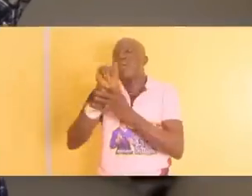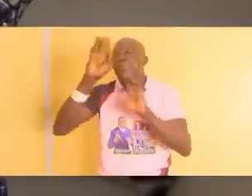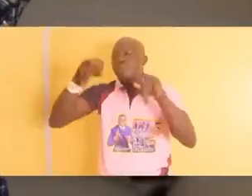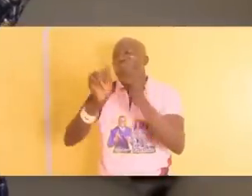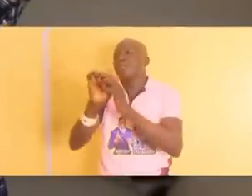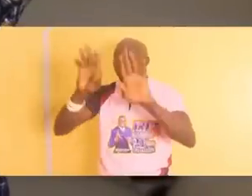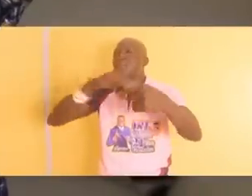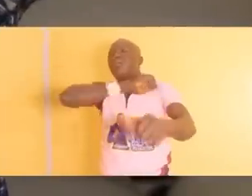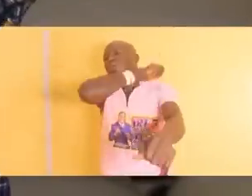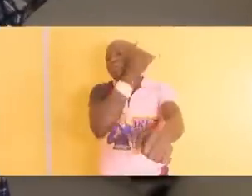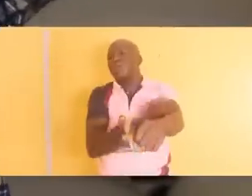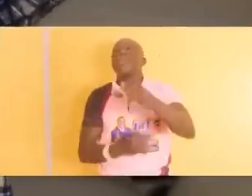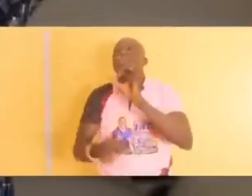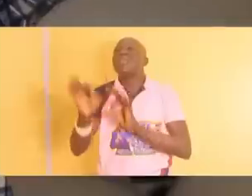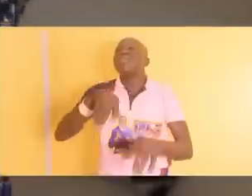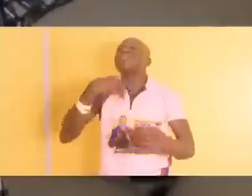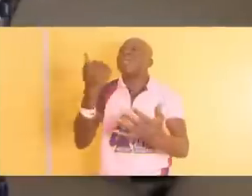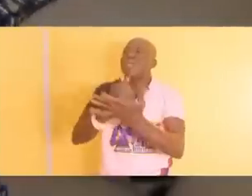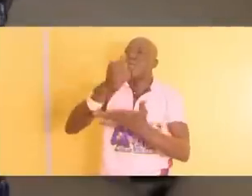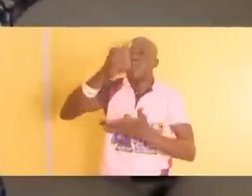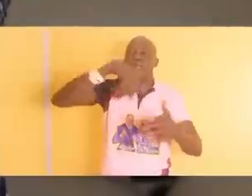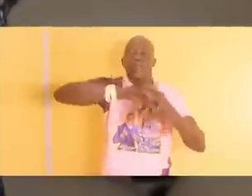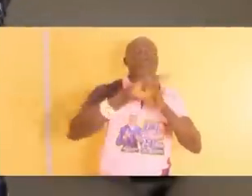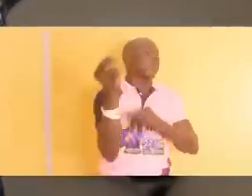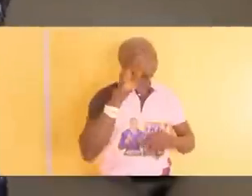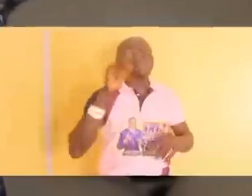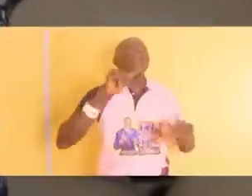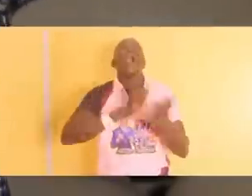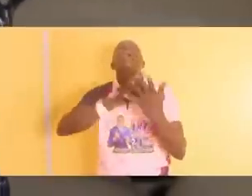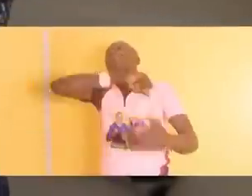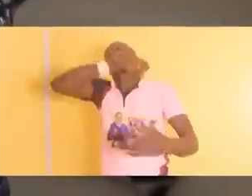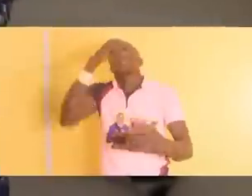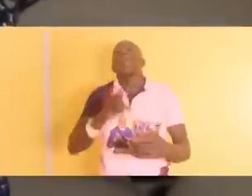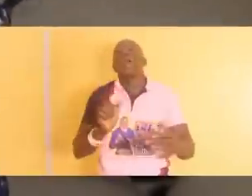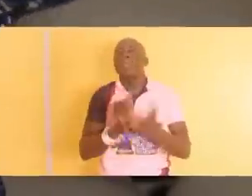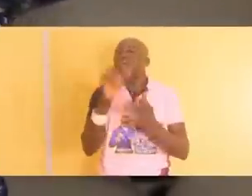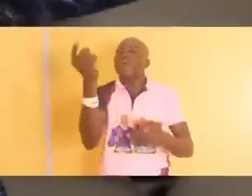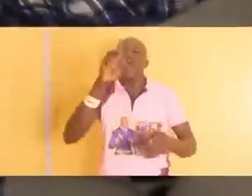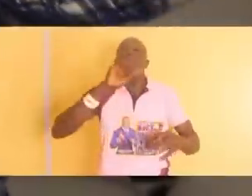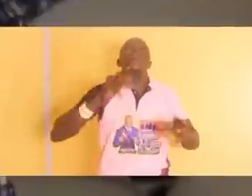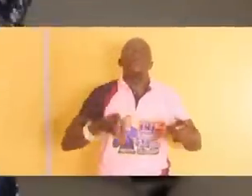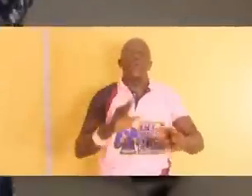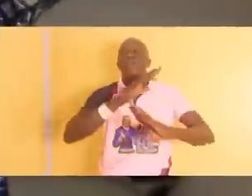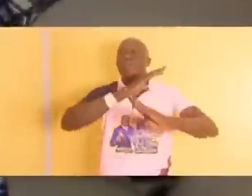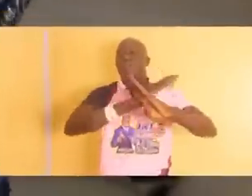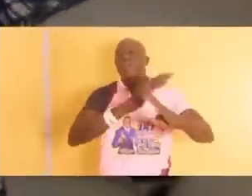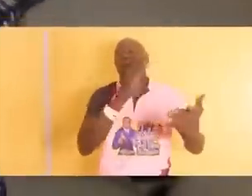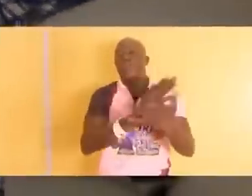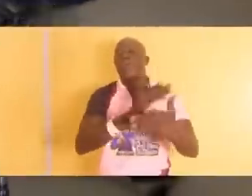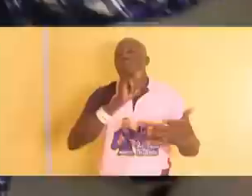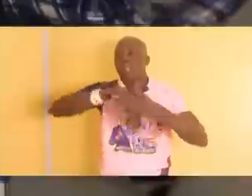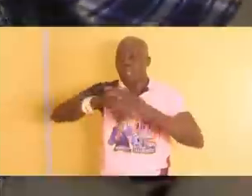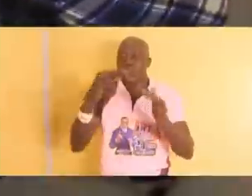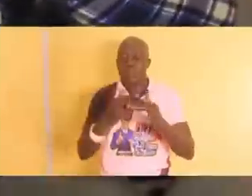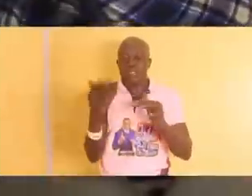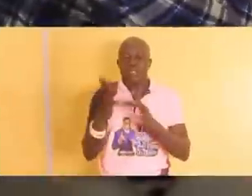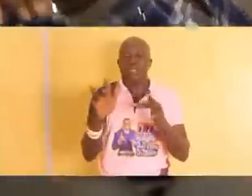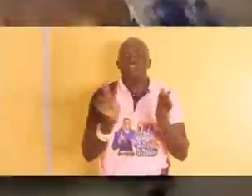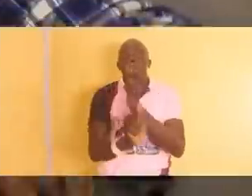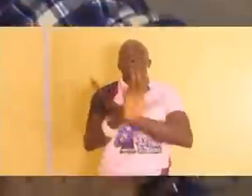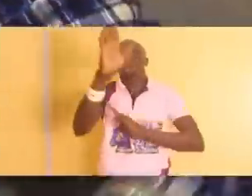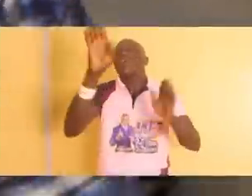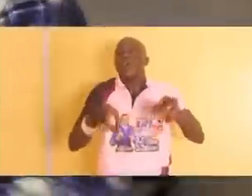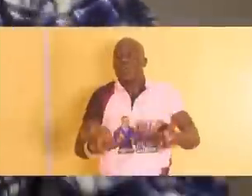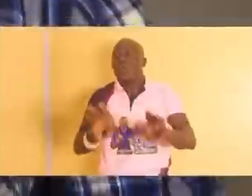fún mo bá lè sàmíbi tó mo pàṣẹ ibi tí ọ̀nà ti di lórúkọ Jésù ọ̀nà